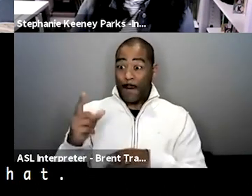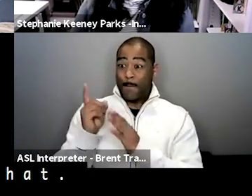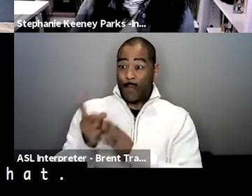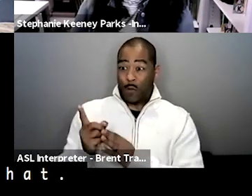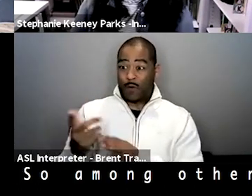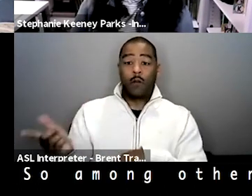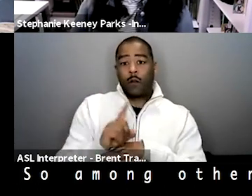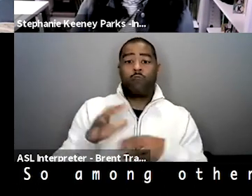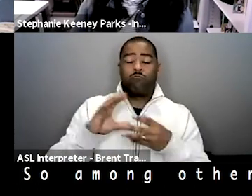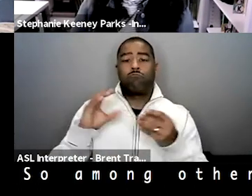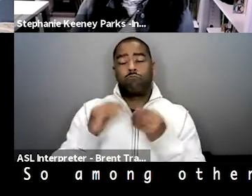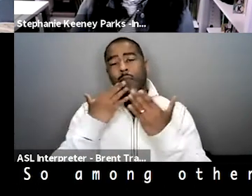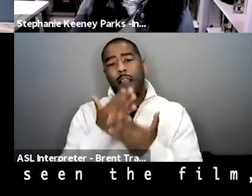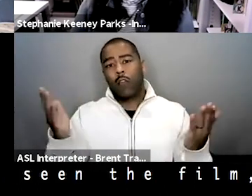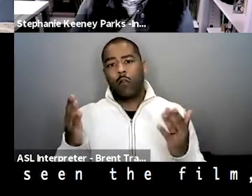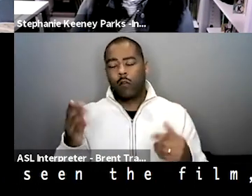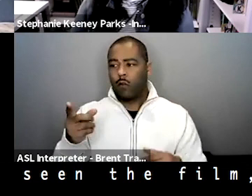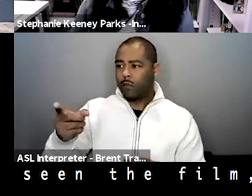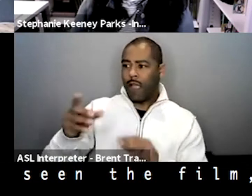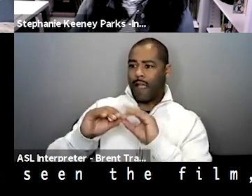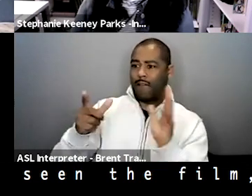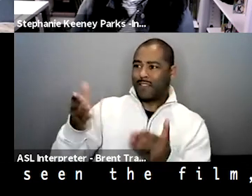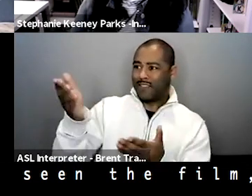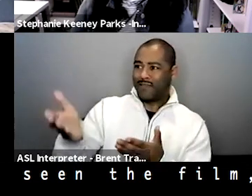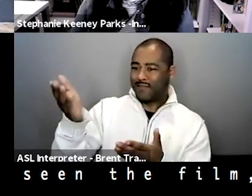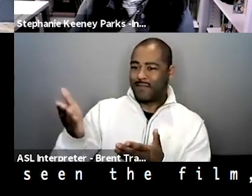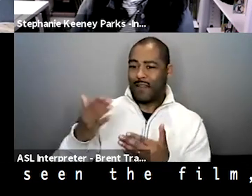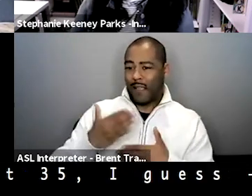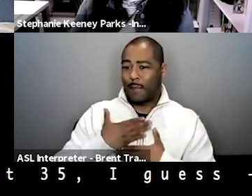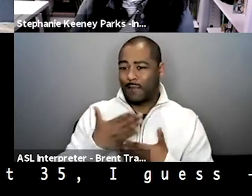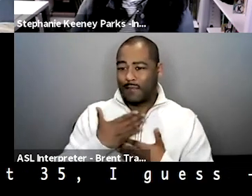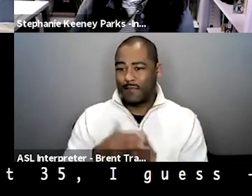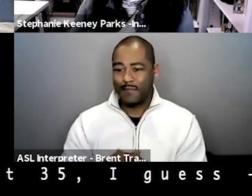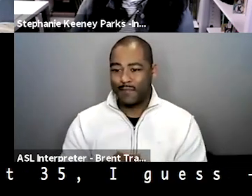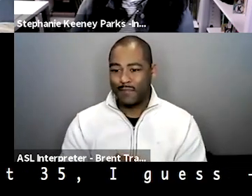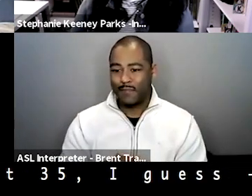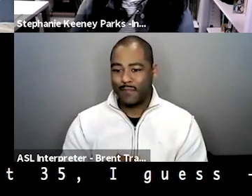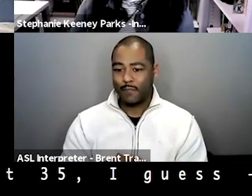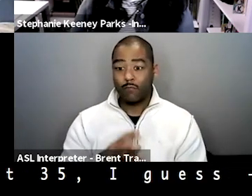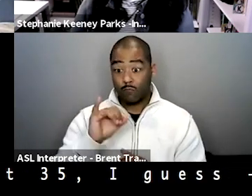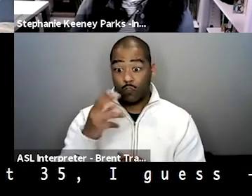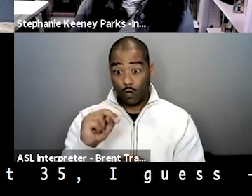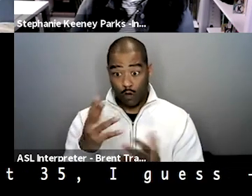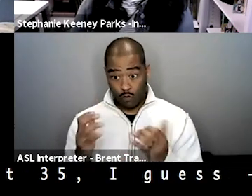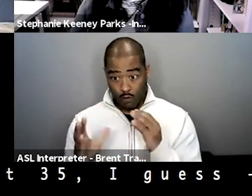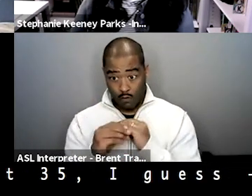go, John, add to that. So among other people who have seen the film, there are